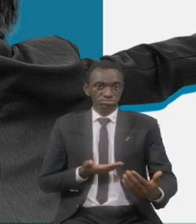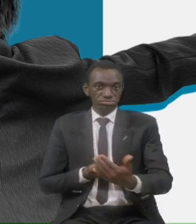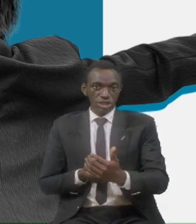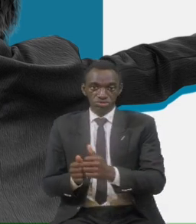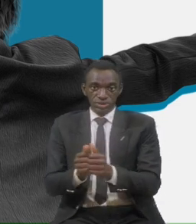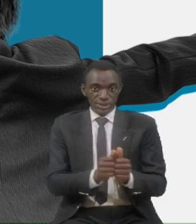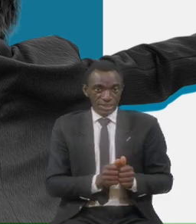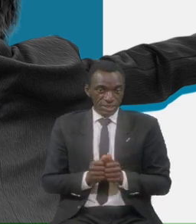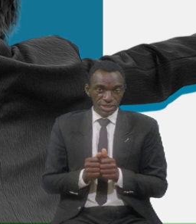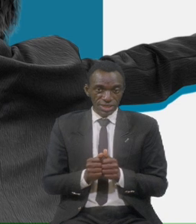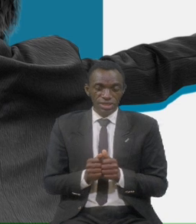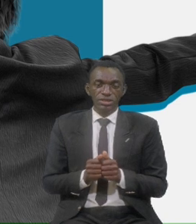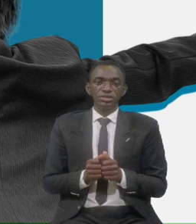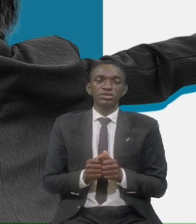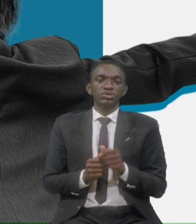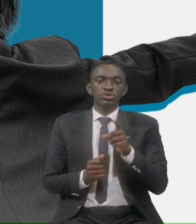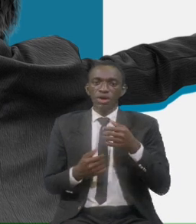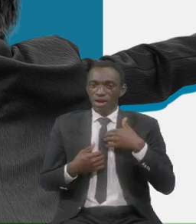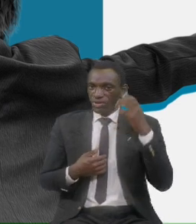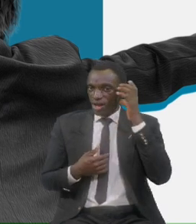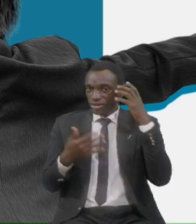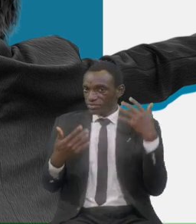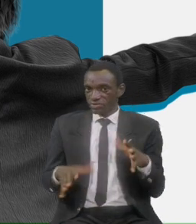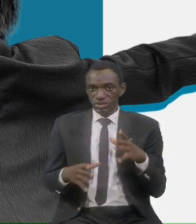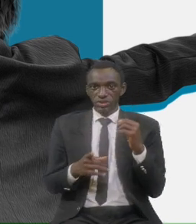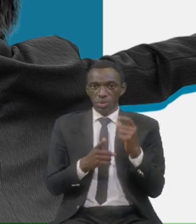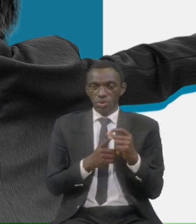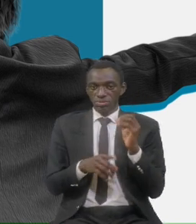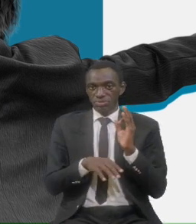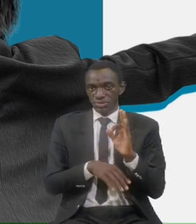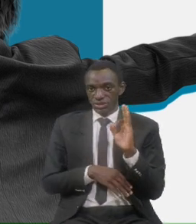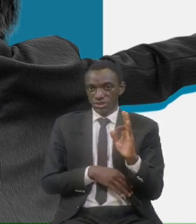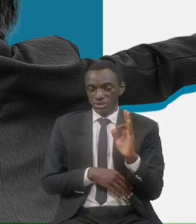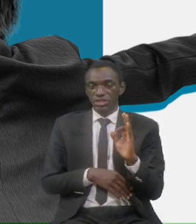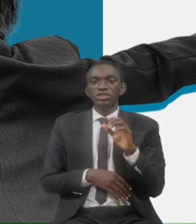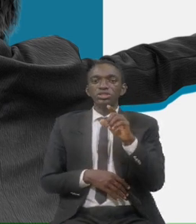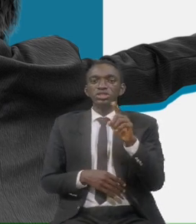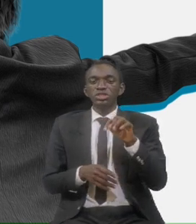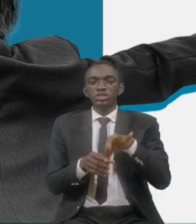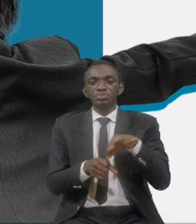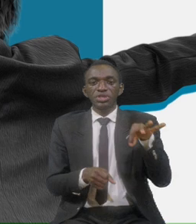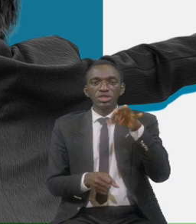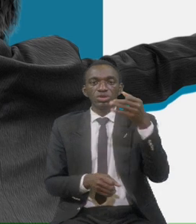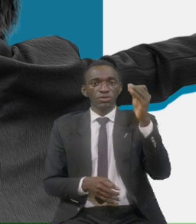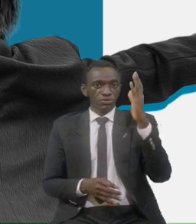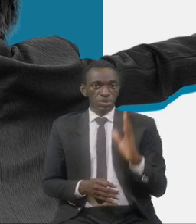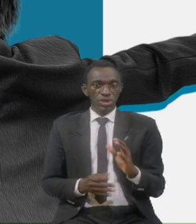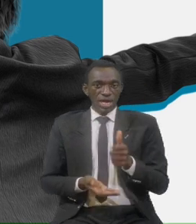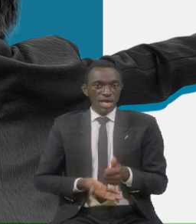you have heard the word of God. The Spirit of God has given you understanding of the